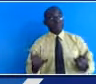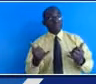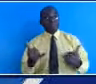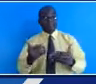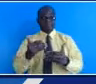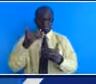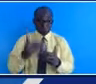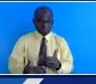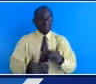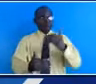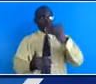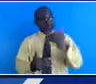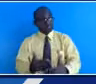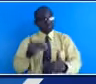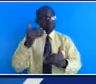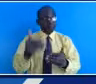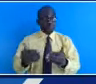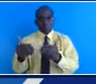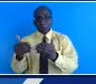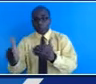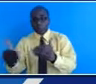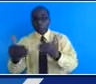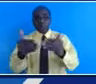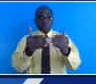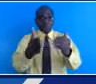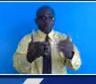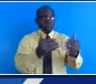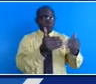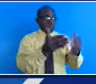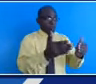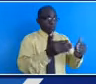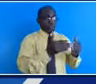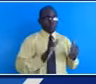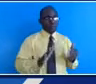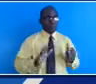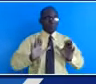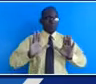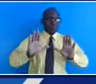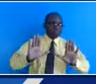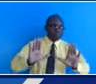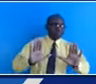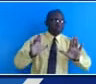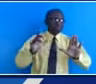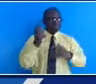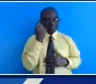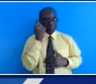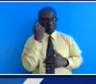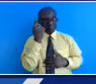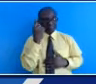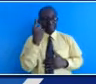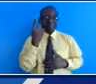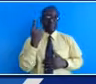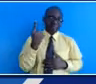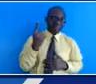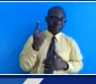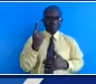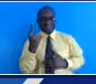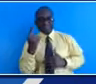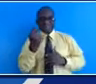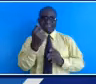have to recognize that for better or worse, the economy will most likely not snap back immediately, and there are many people that need our